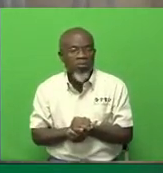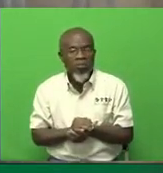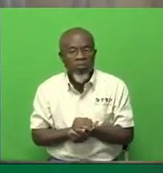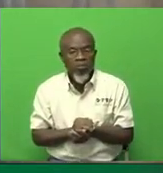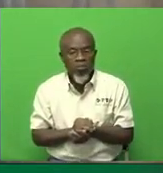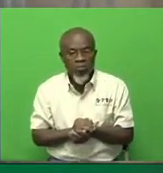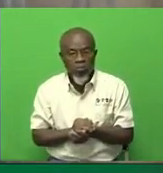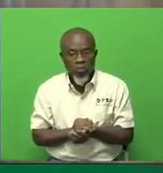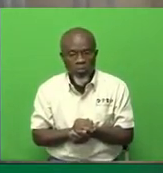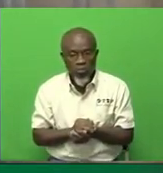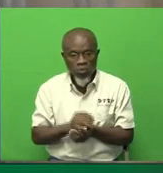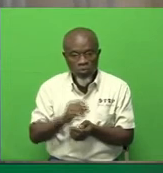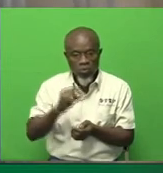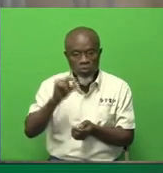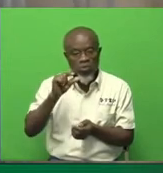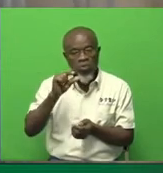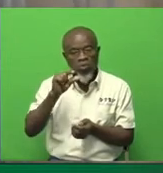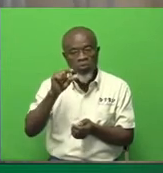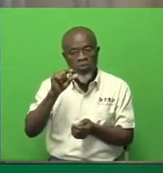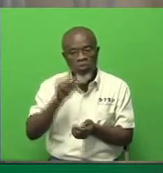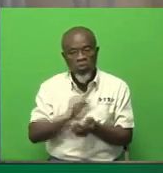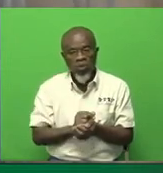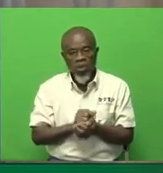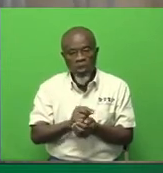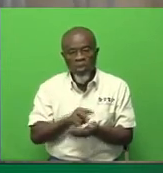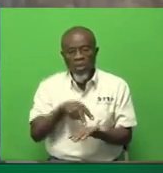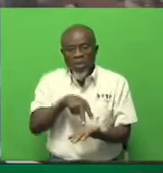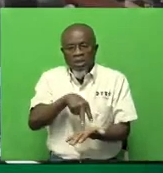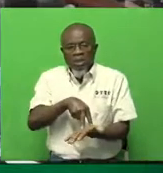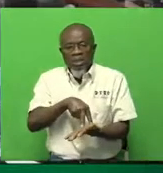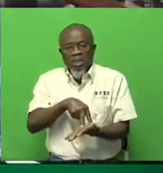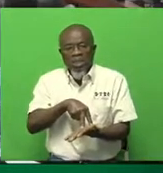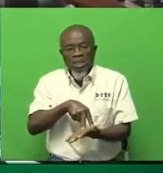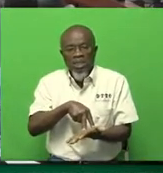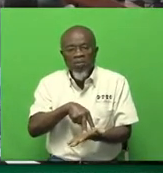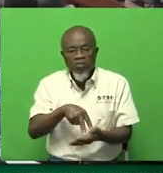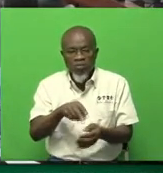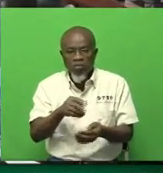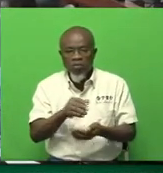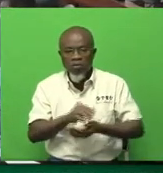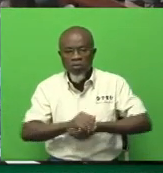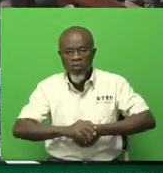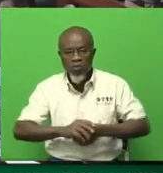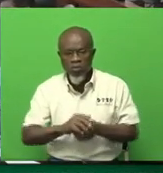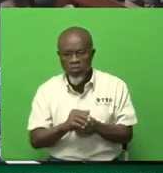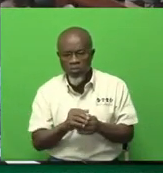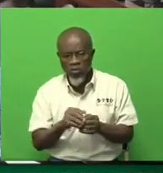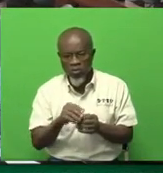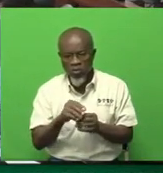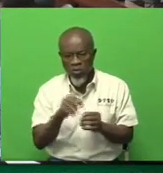removed the special majority I rise on standing order 49 please